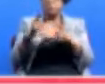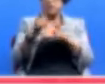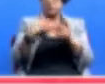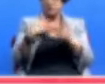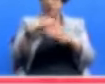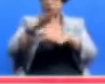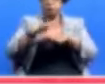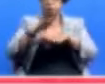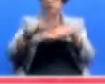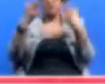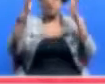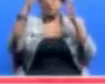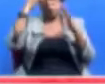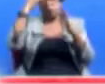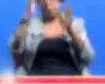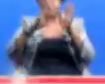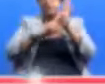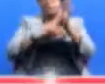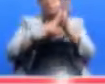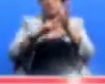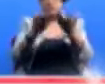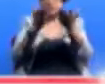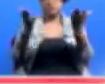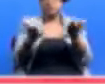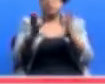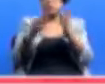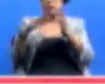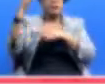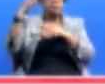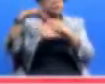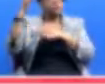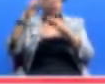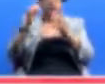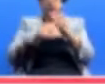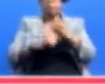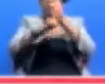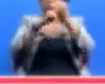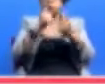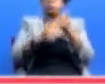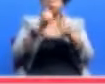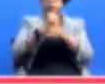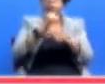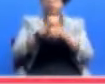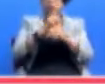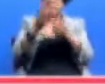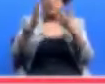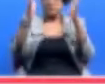they will be represented here, it depends on the support that we give this event. And